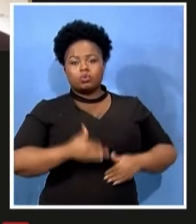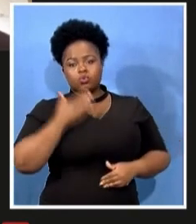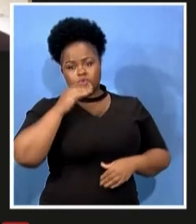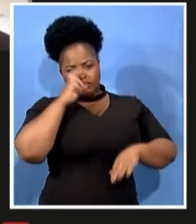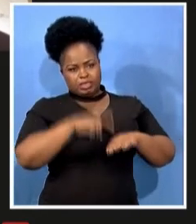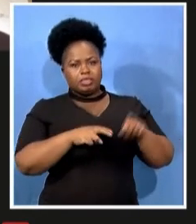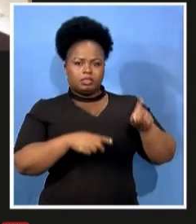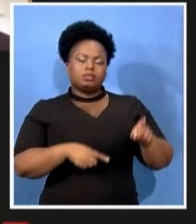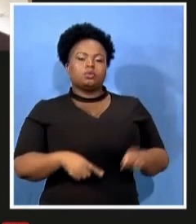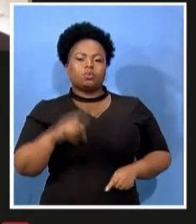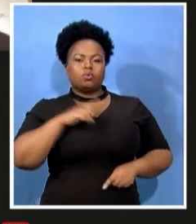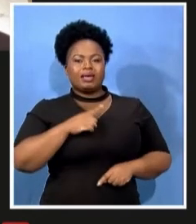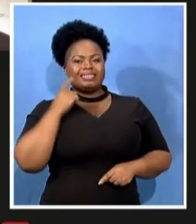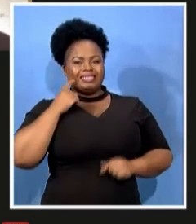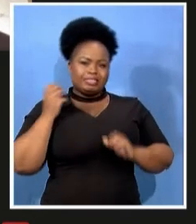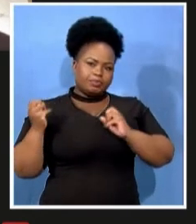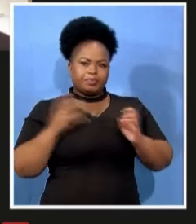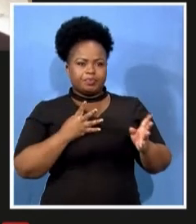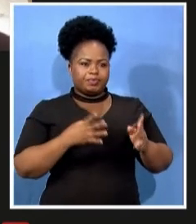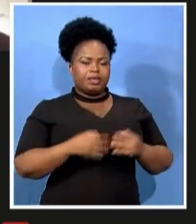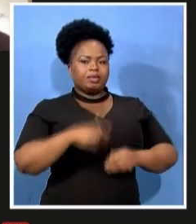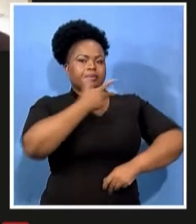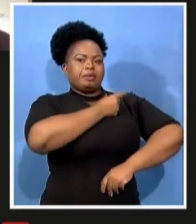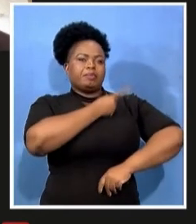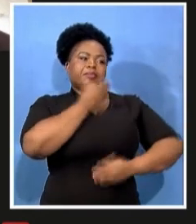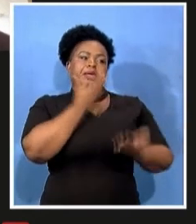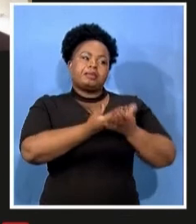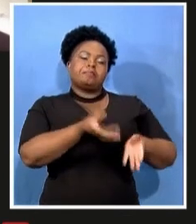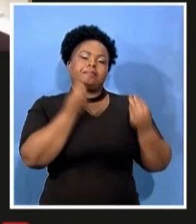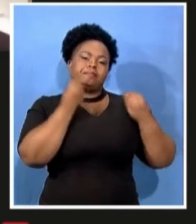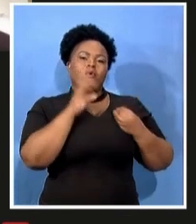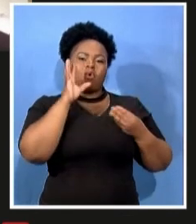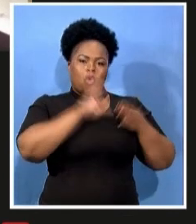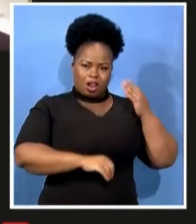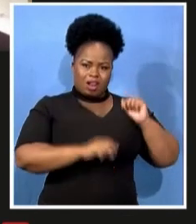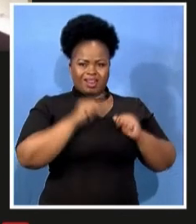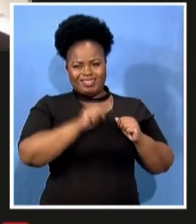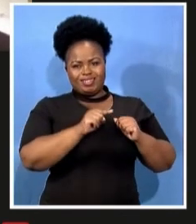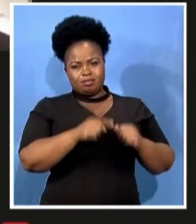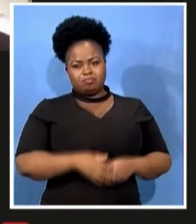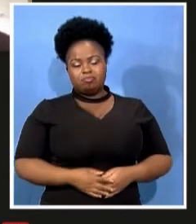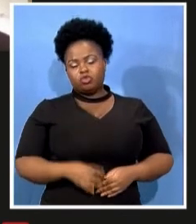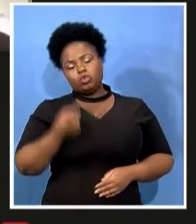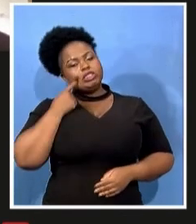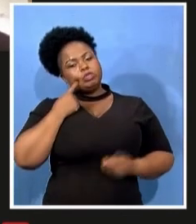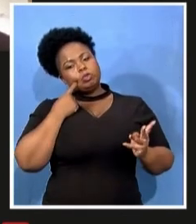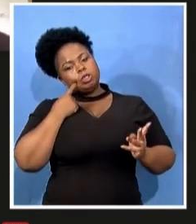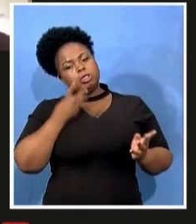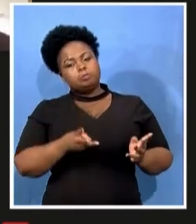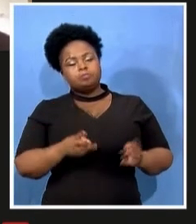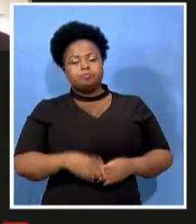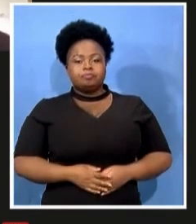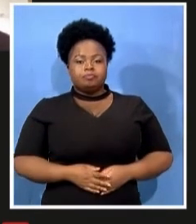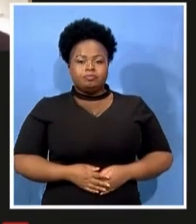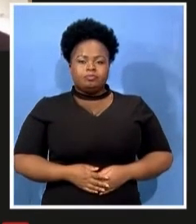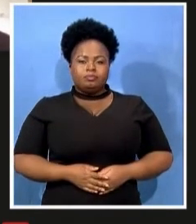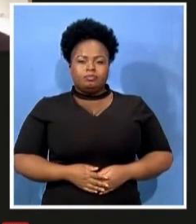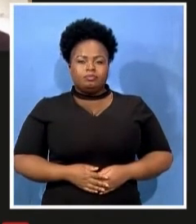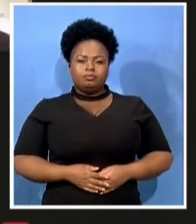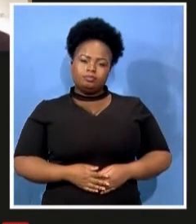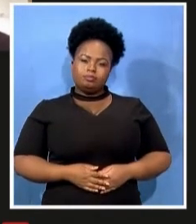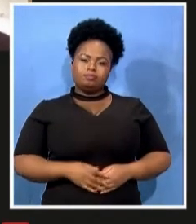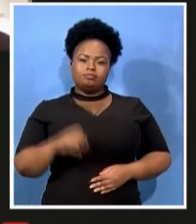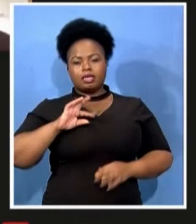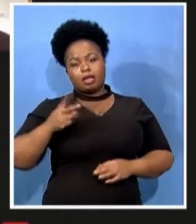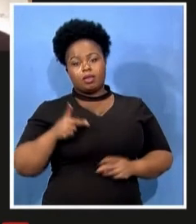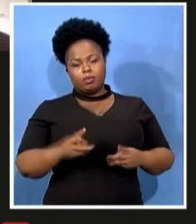get vaccinated, and that should be it. So that is another way of. So those are the